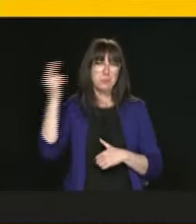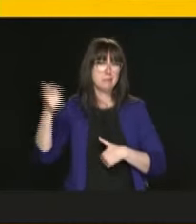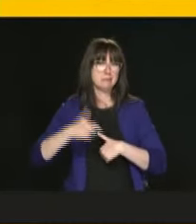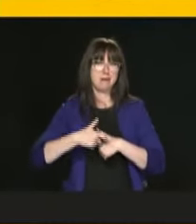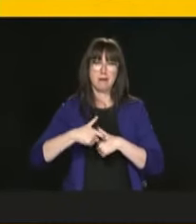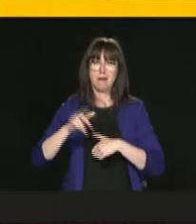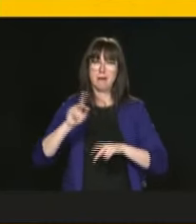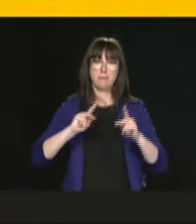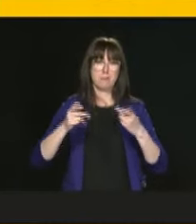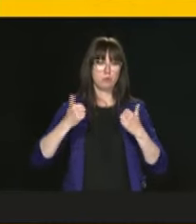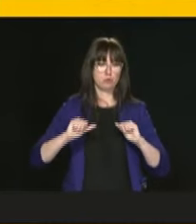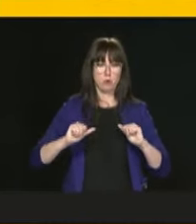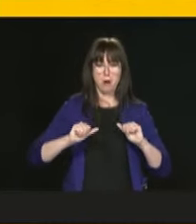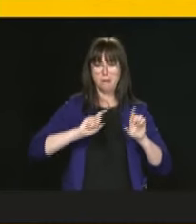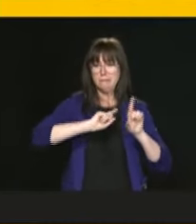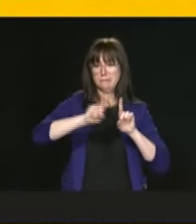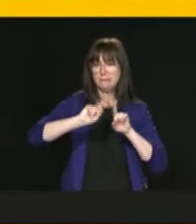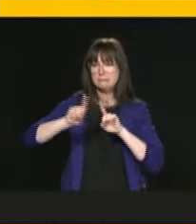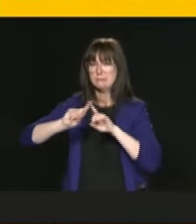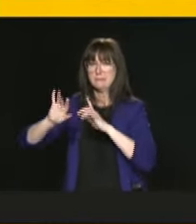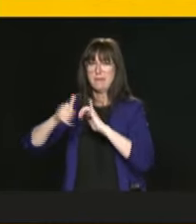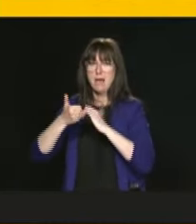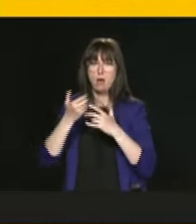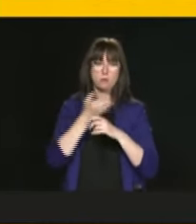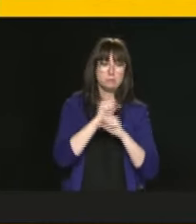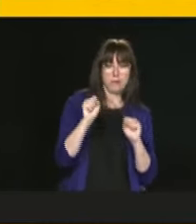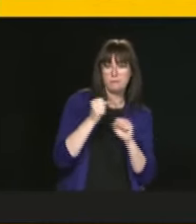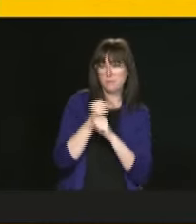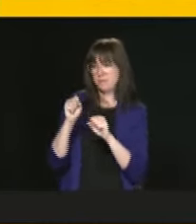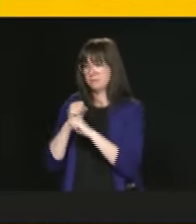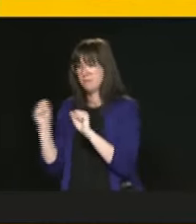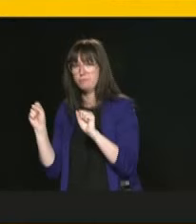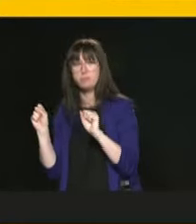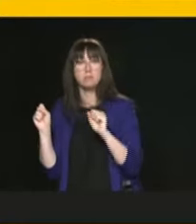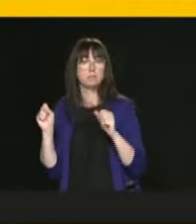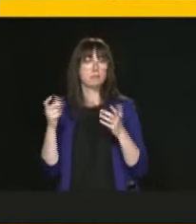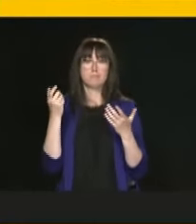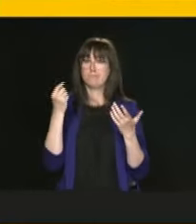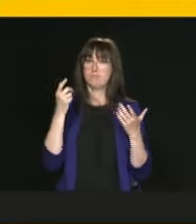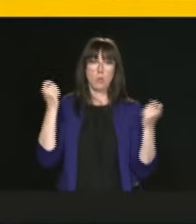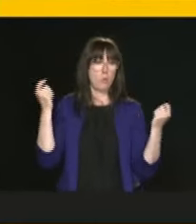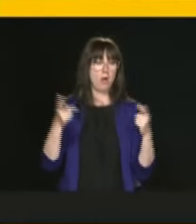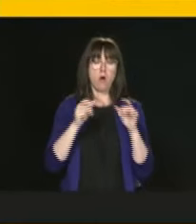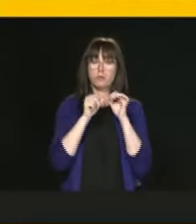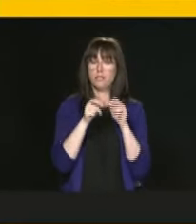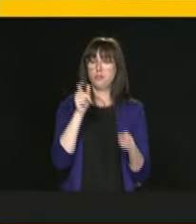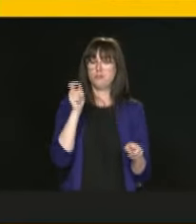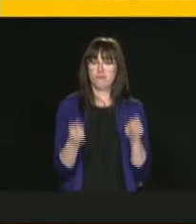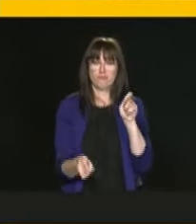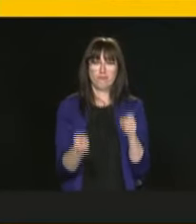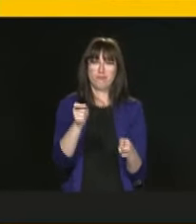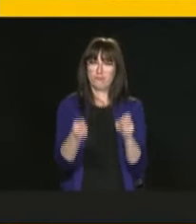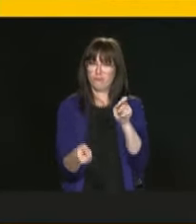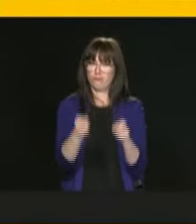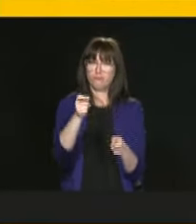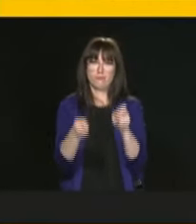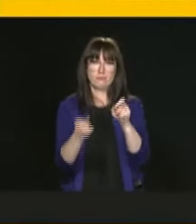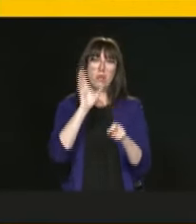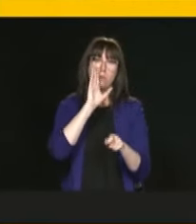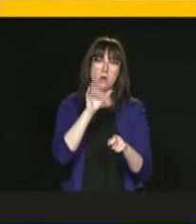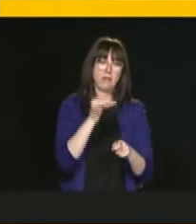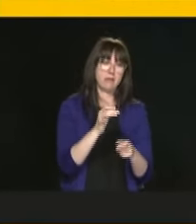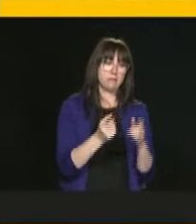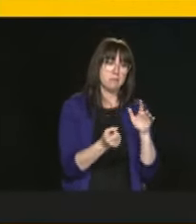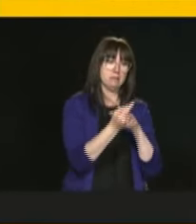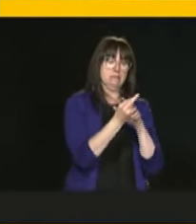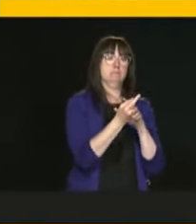of people are trying different things to keep people safe. We're going to keep adjusting, all of us, when we get things right, when we get things